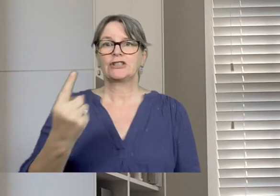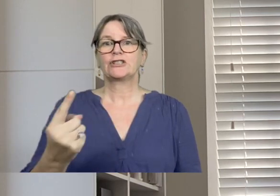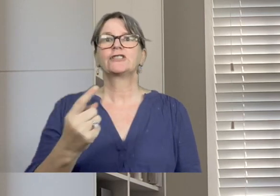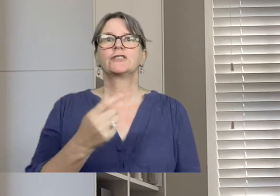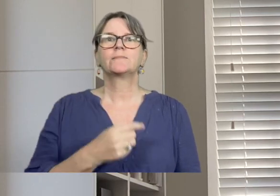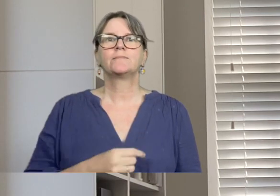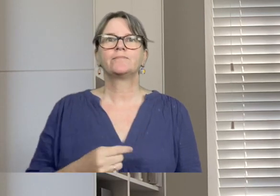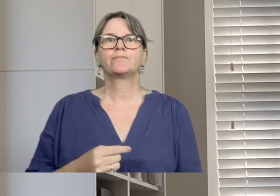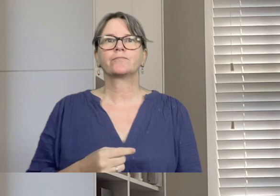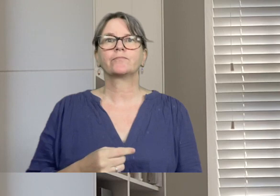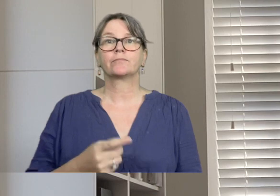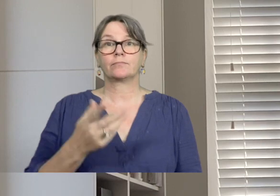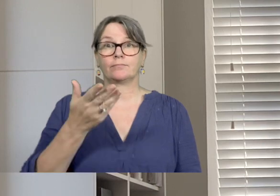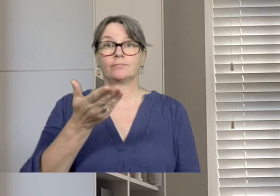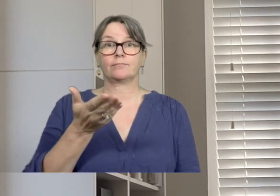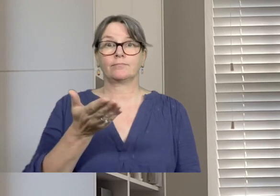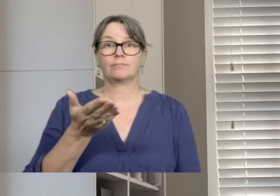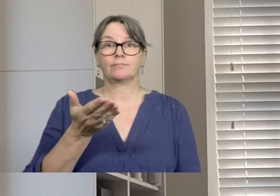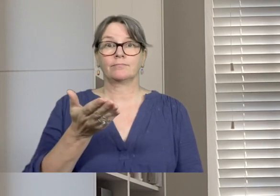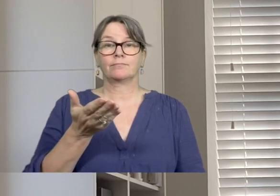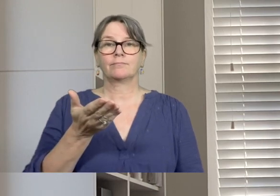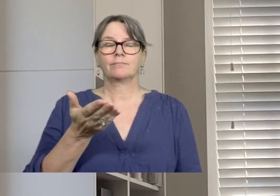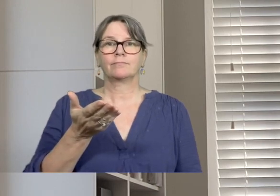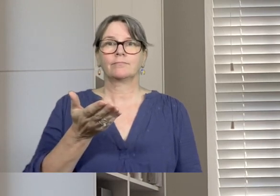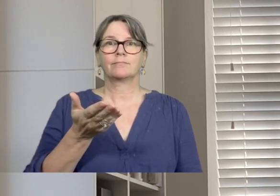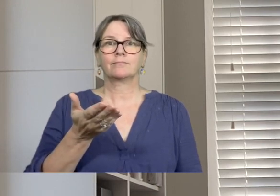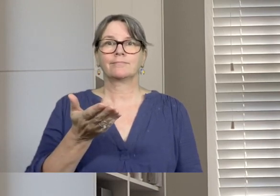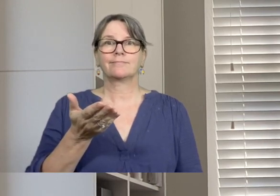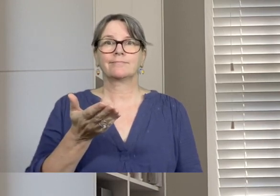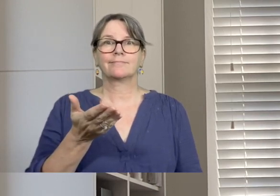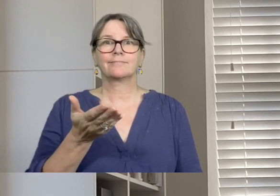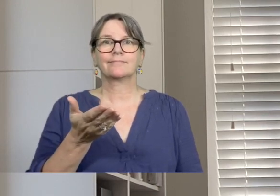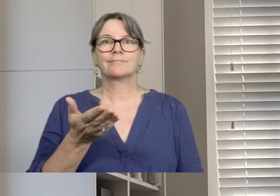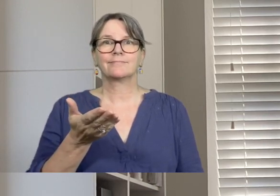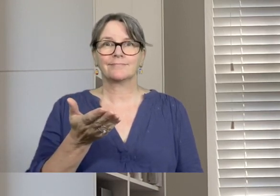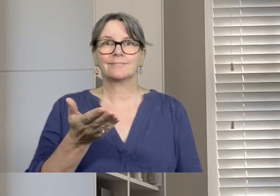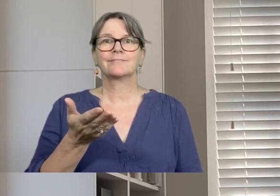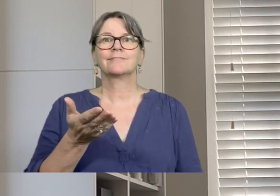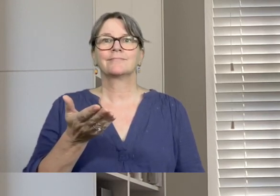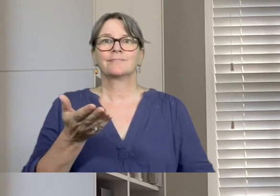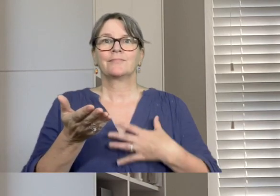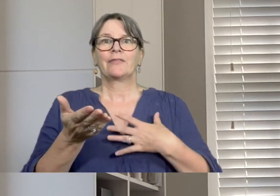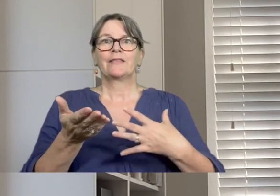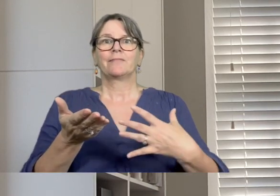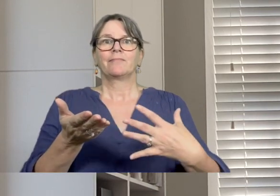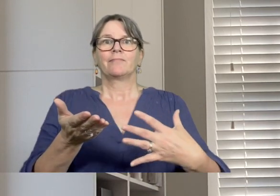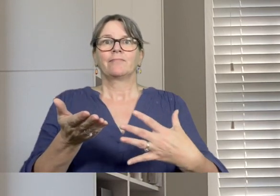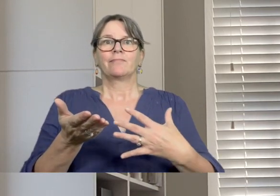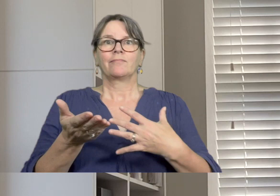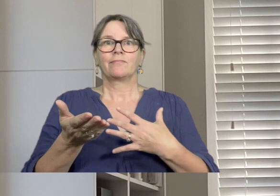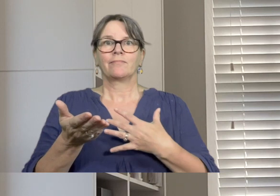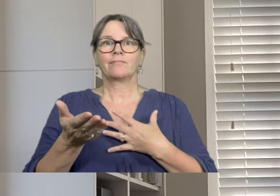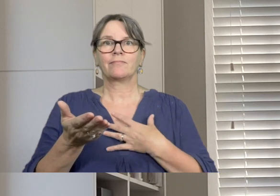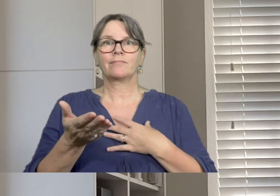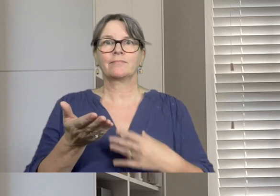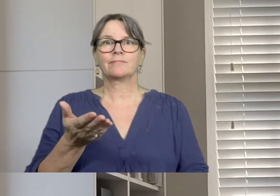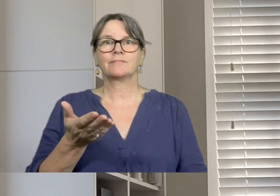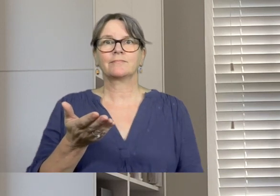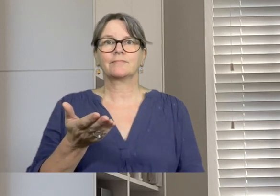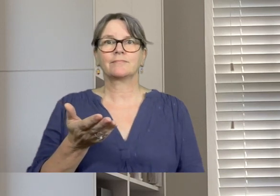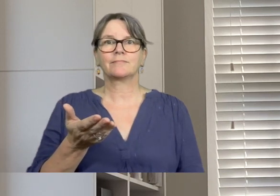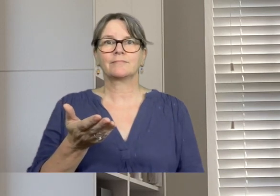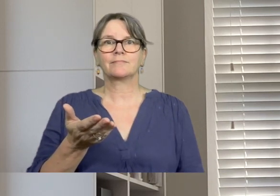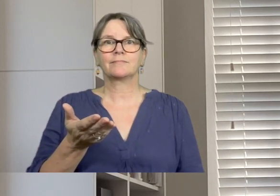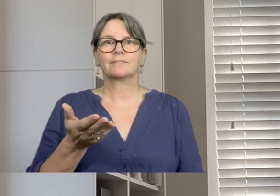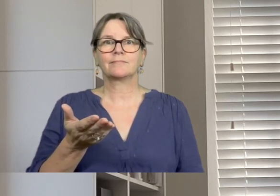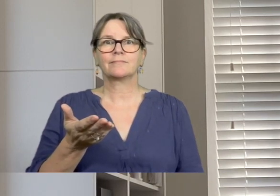in. As we breathe out, we curve underneath. We're rolling back into that lovely big C shape. It's like we're sweeping back into the